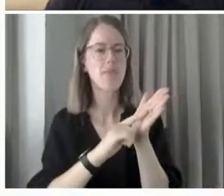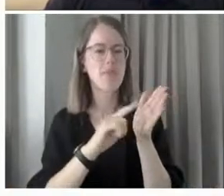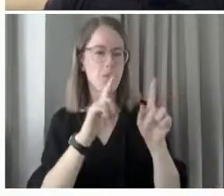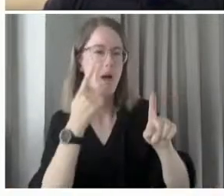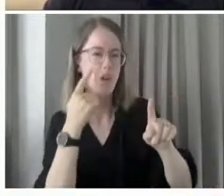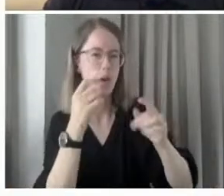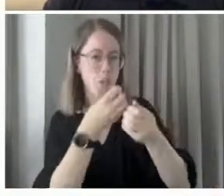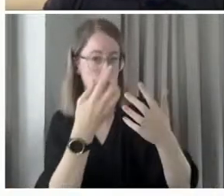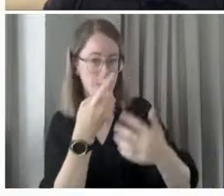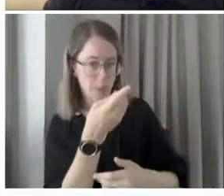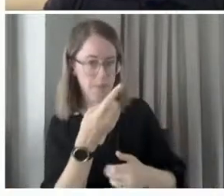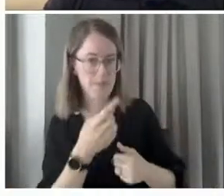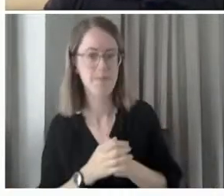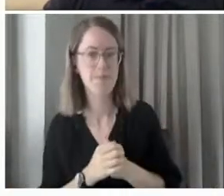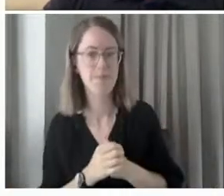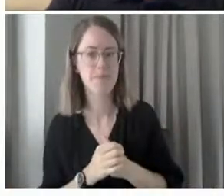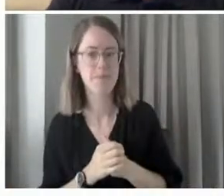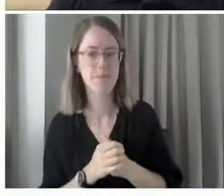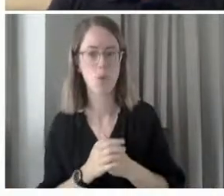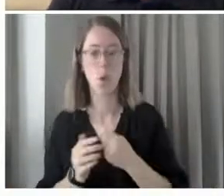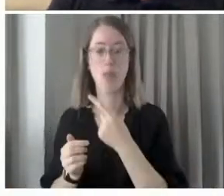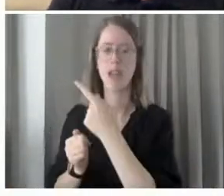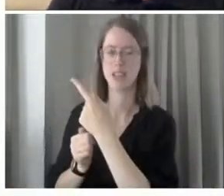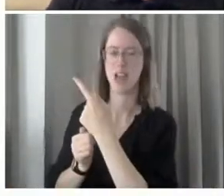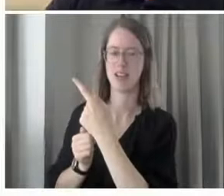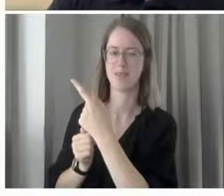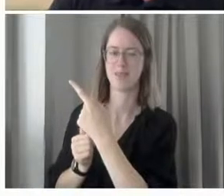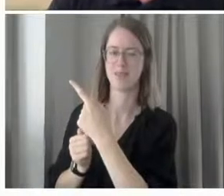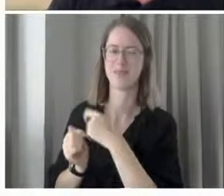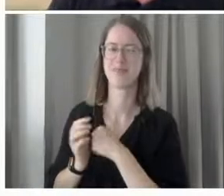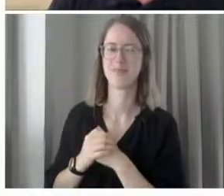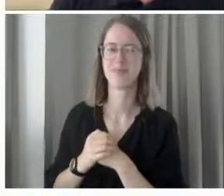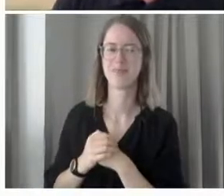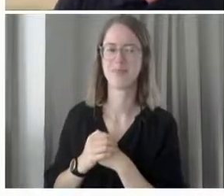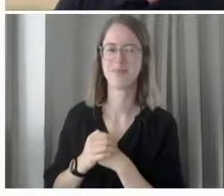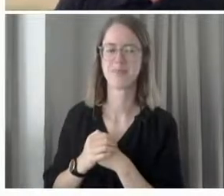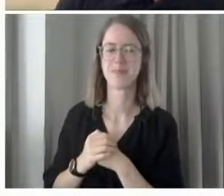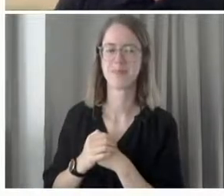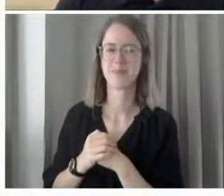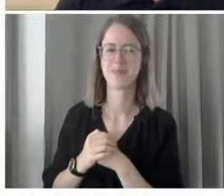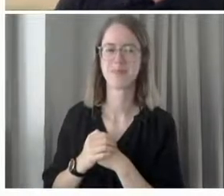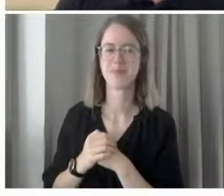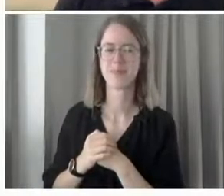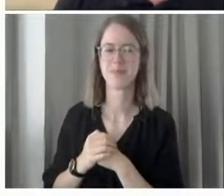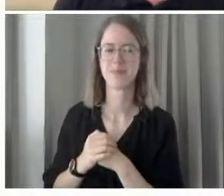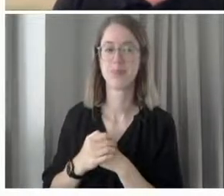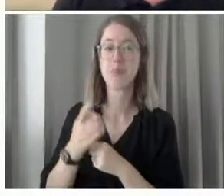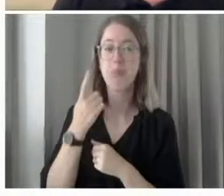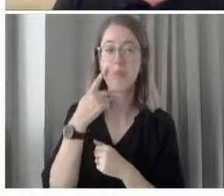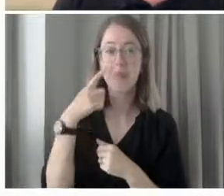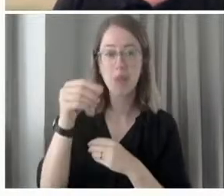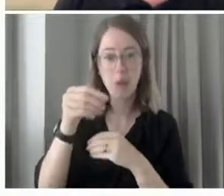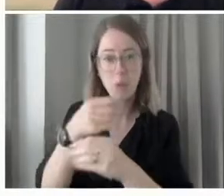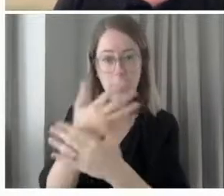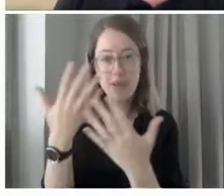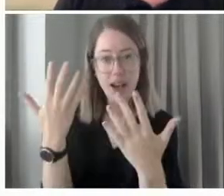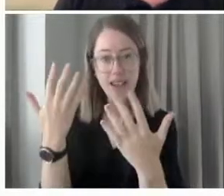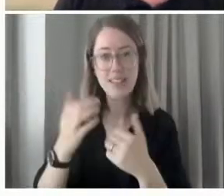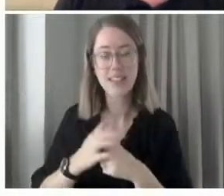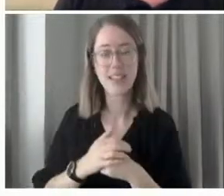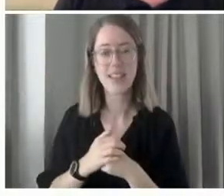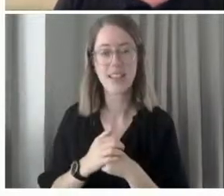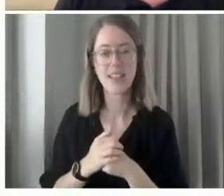mhminsight.com/, that should say segment me, by the way. At the top, I think it might do segment me. I think there's probably somebody